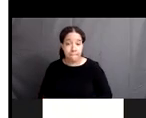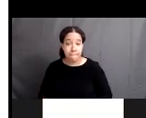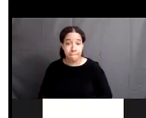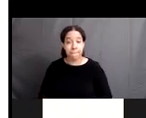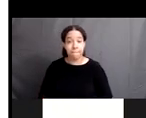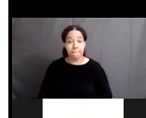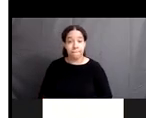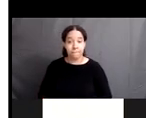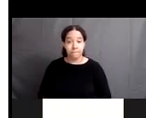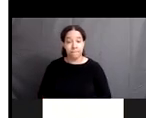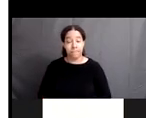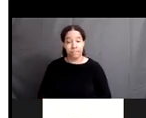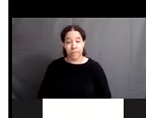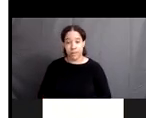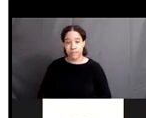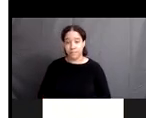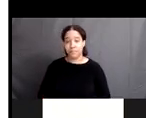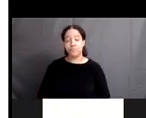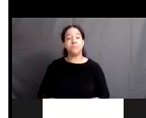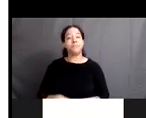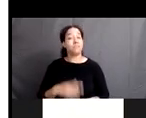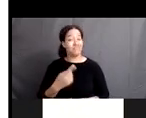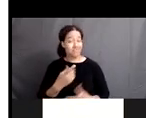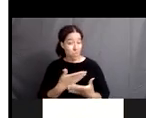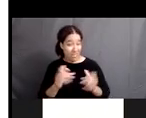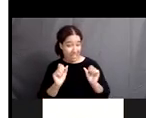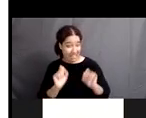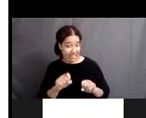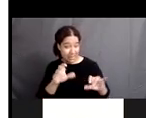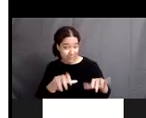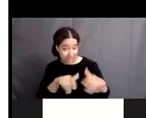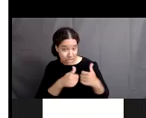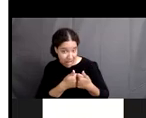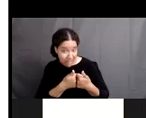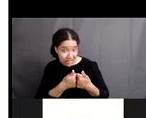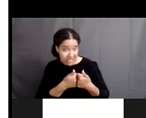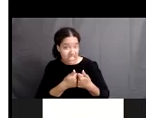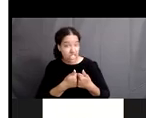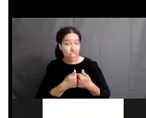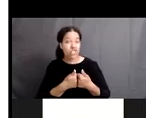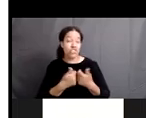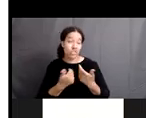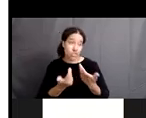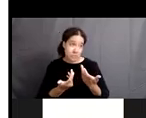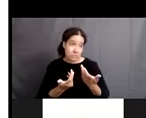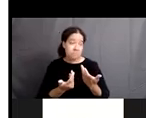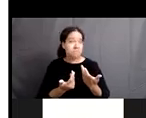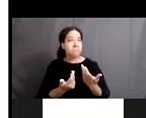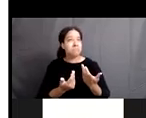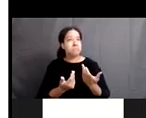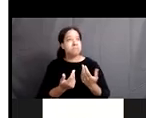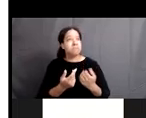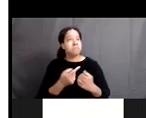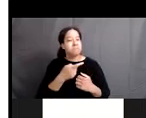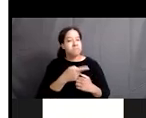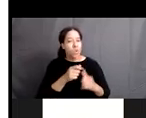challenging, similar to what Susie named, is that there is a lot of like labor